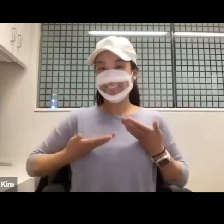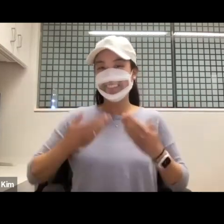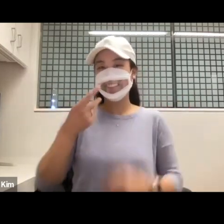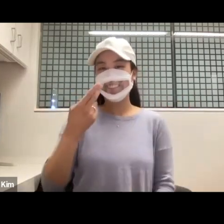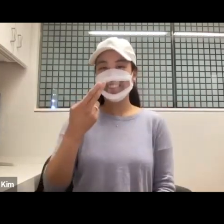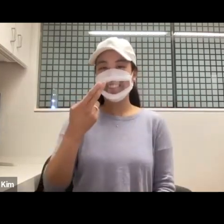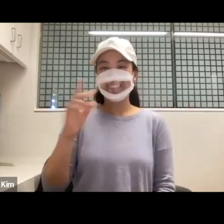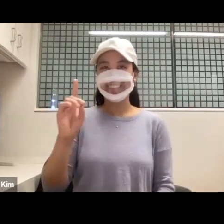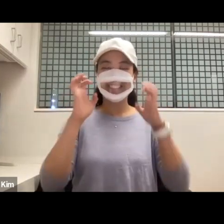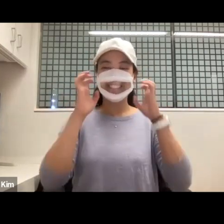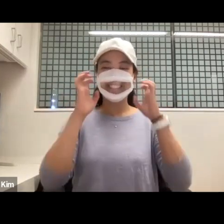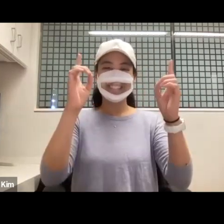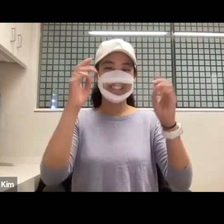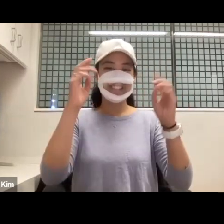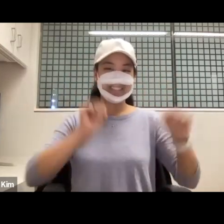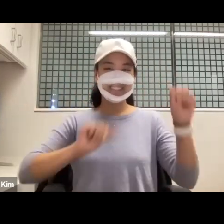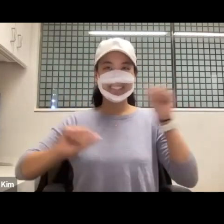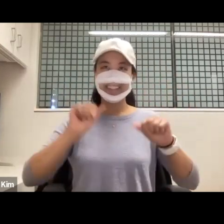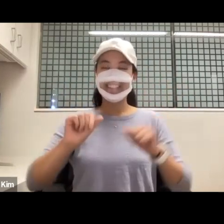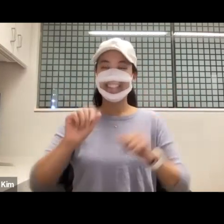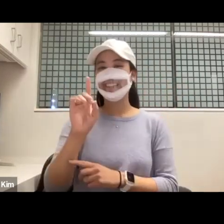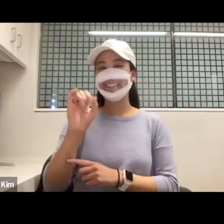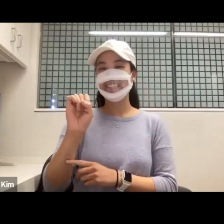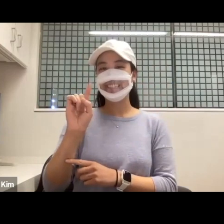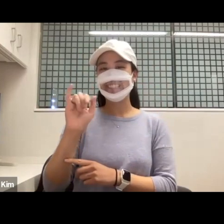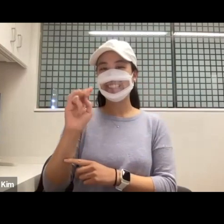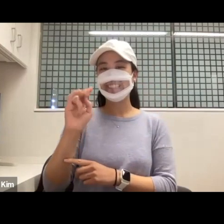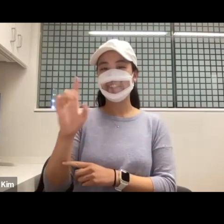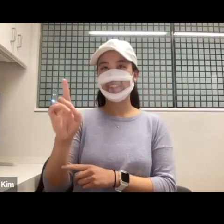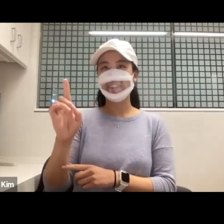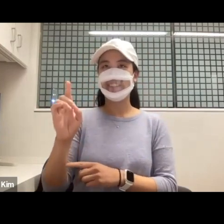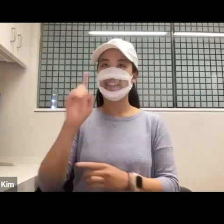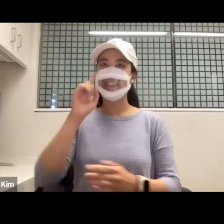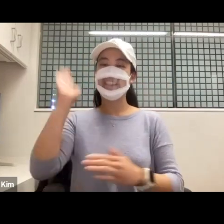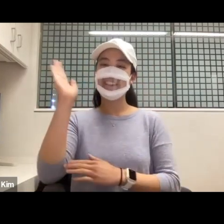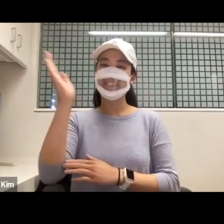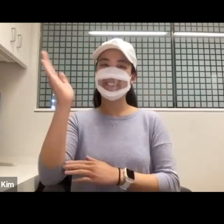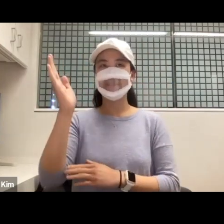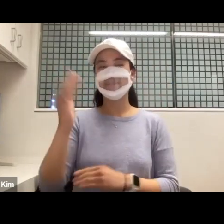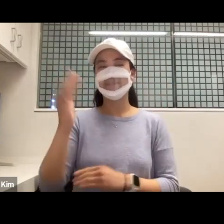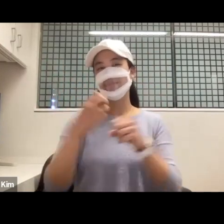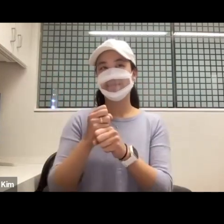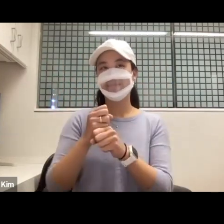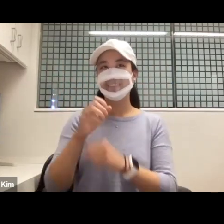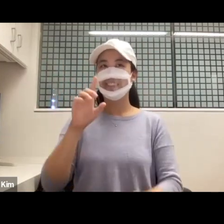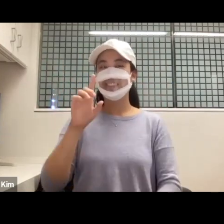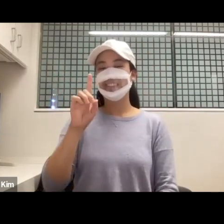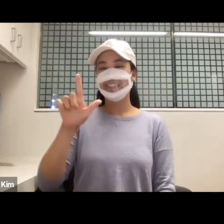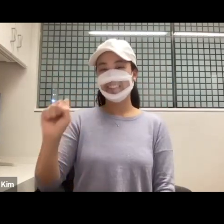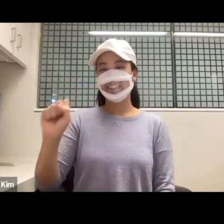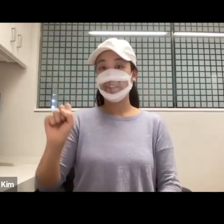So again, good afternoon, everyone, and welcome to the PhD in Educational Neuroscience Distinguished